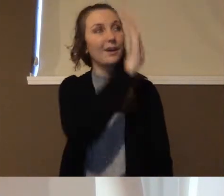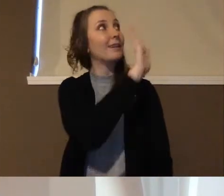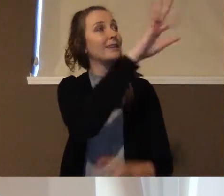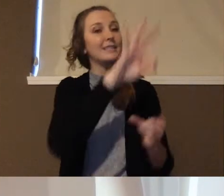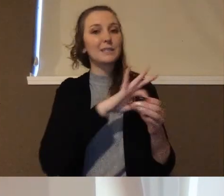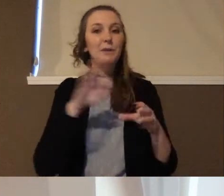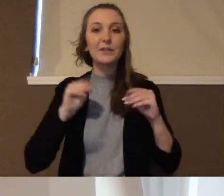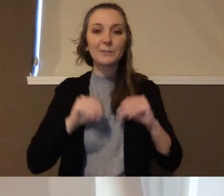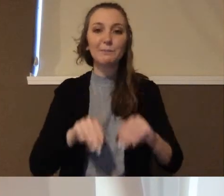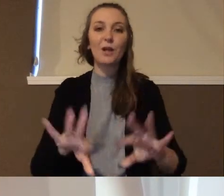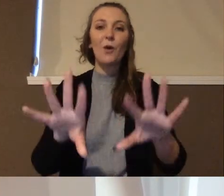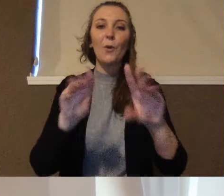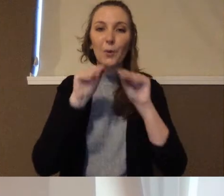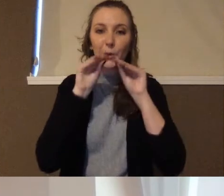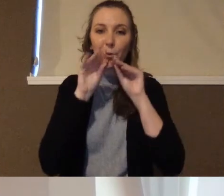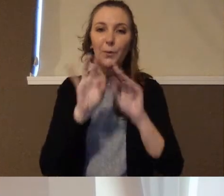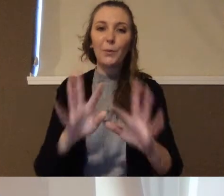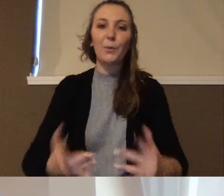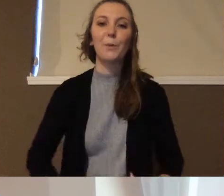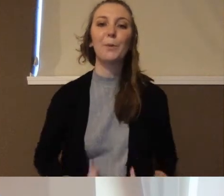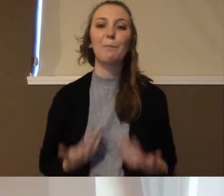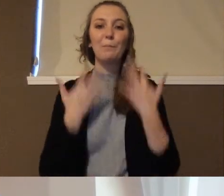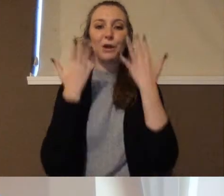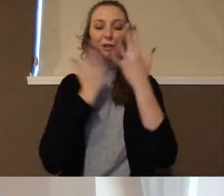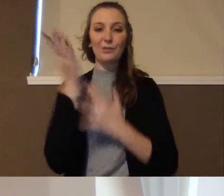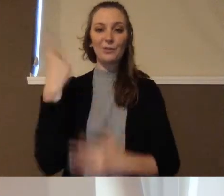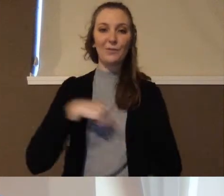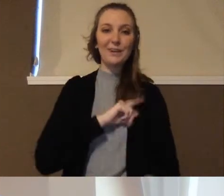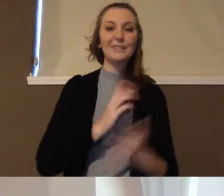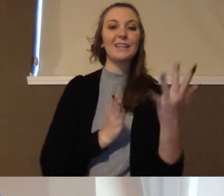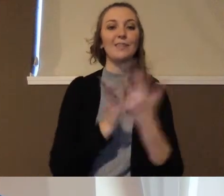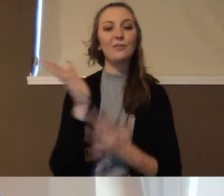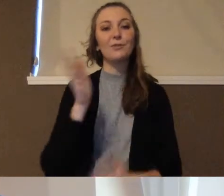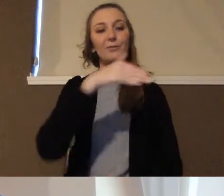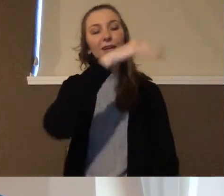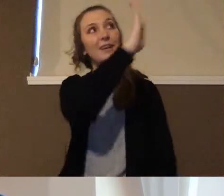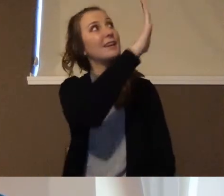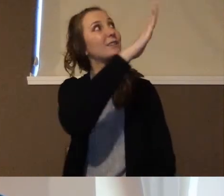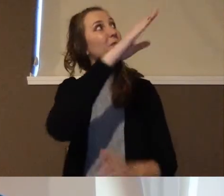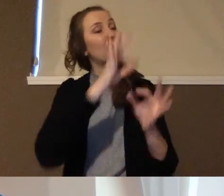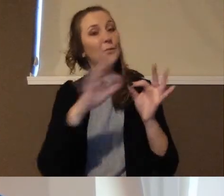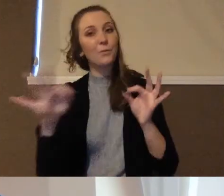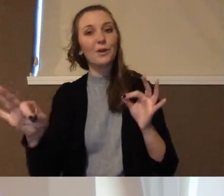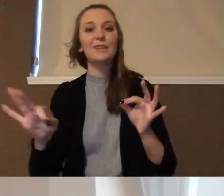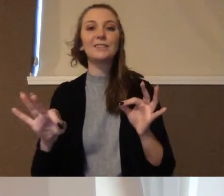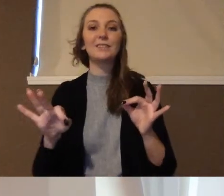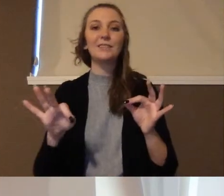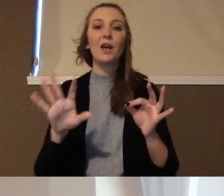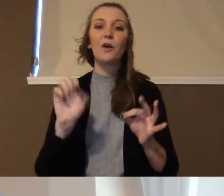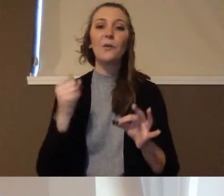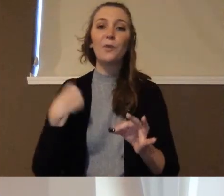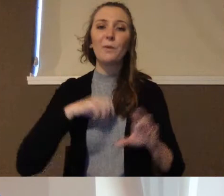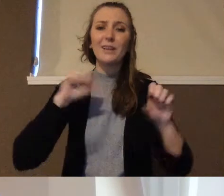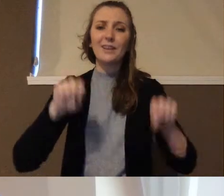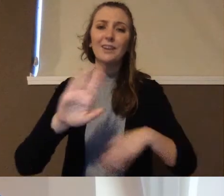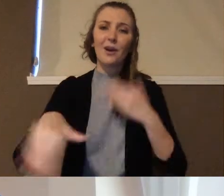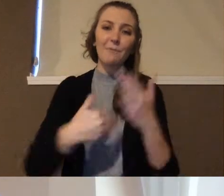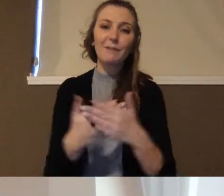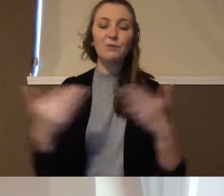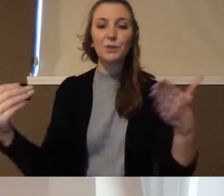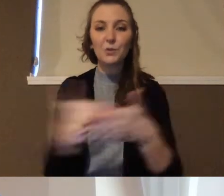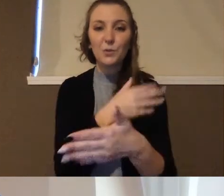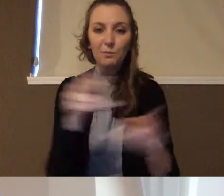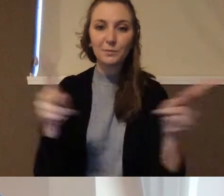burning through us and through God's Word to bring us to a new place, to bring us into contact with new